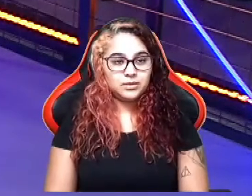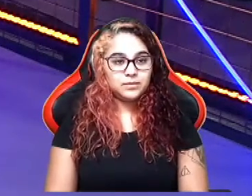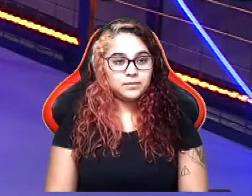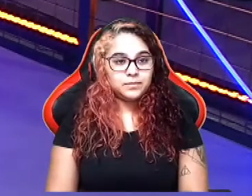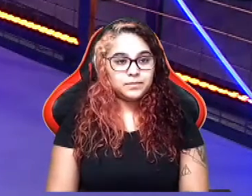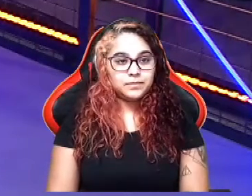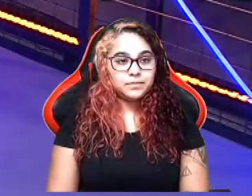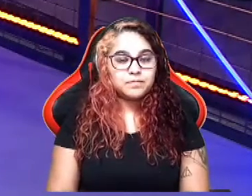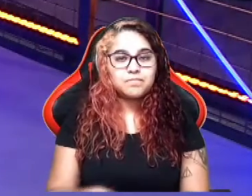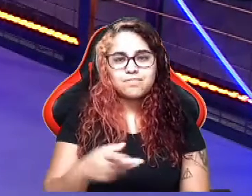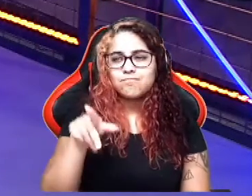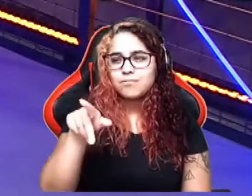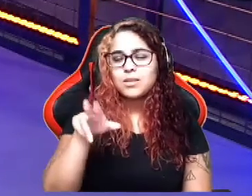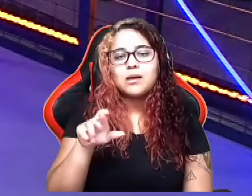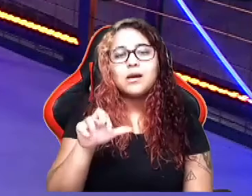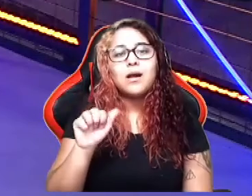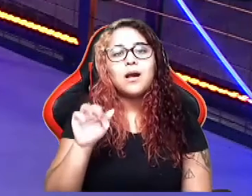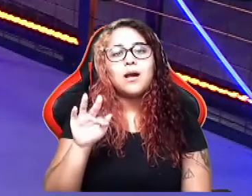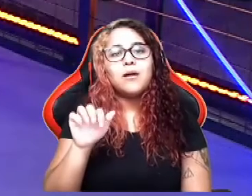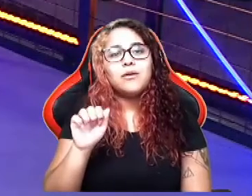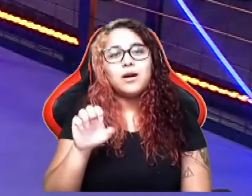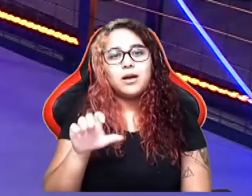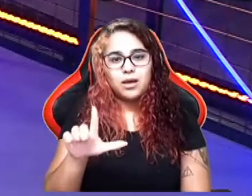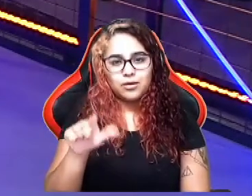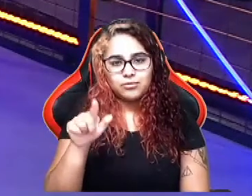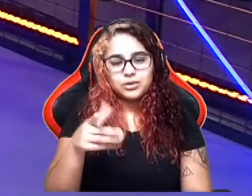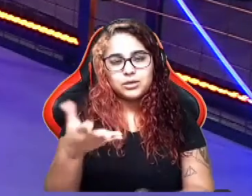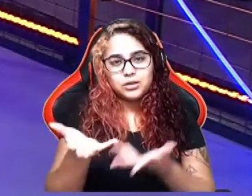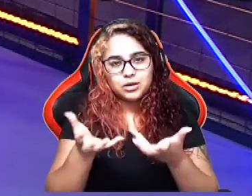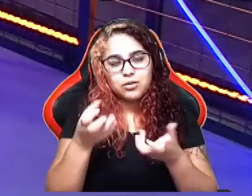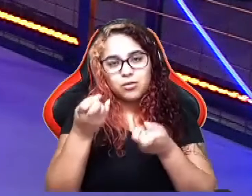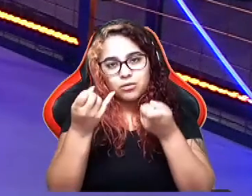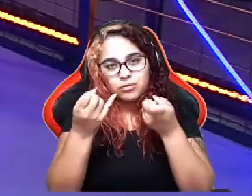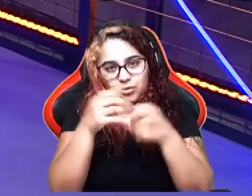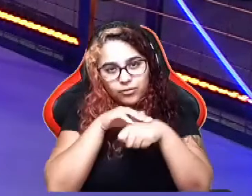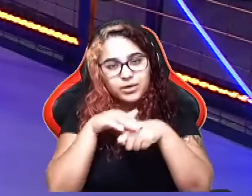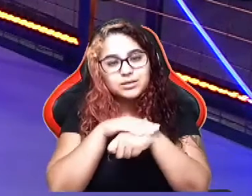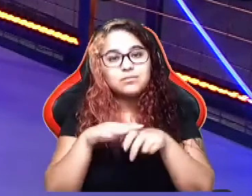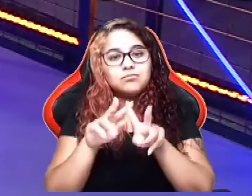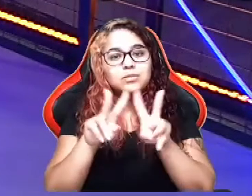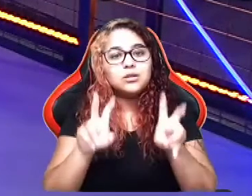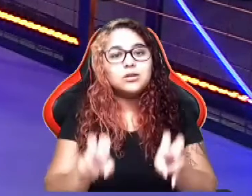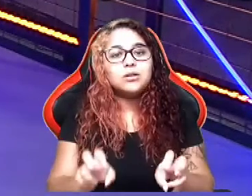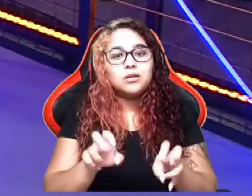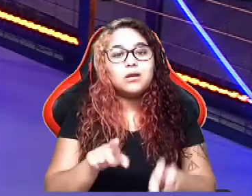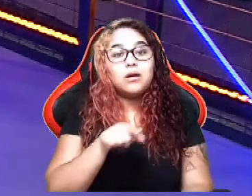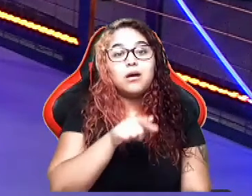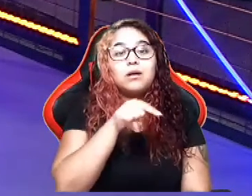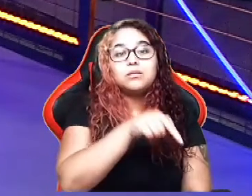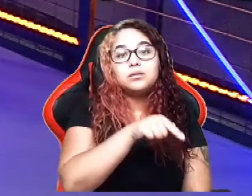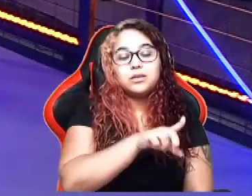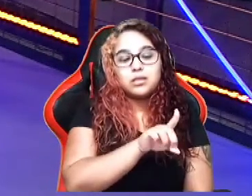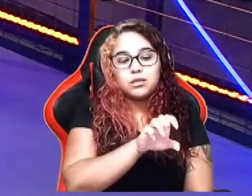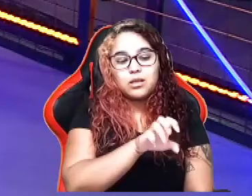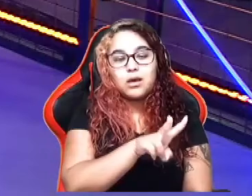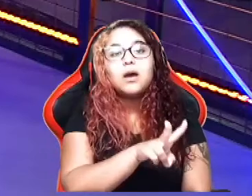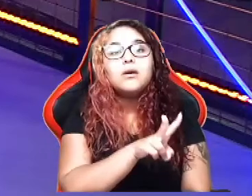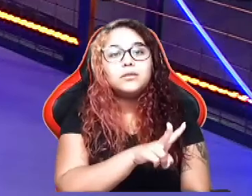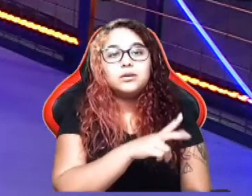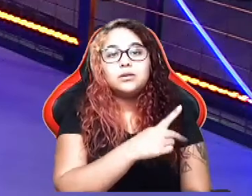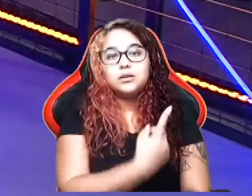Loud influencers. So, Rafael, we want to talk about this new movement on the side